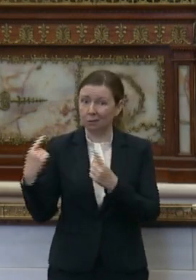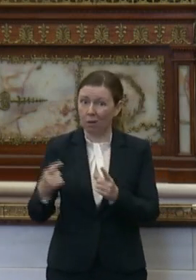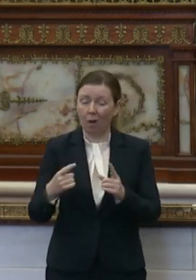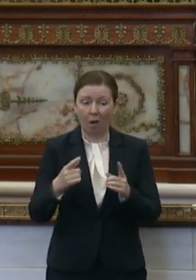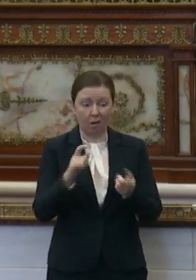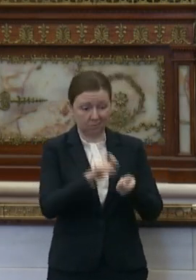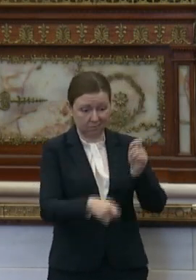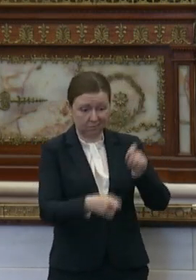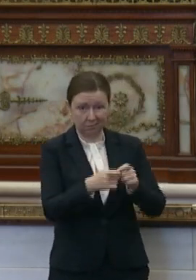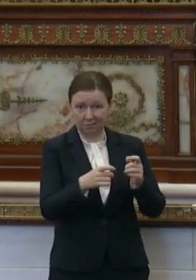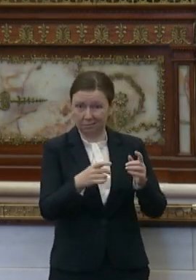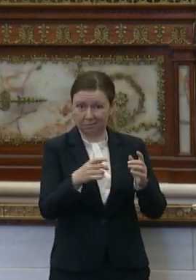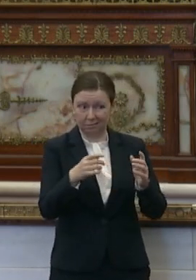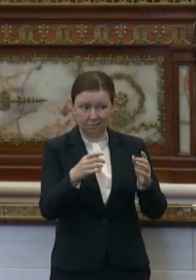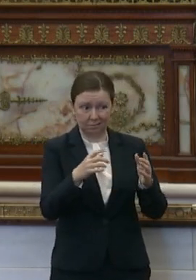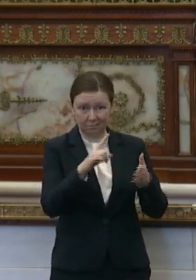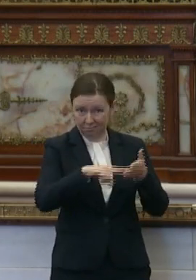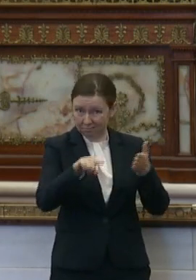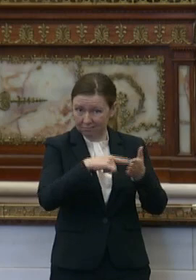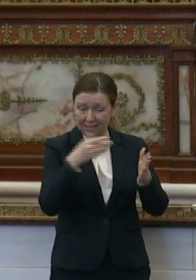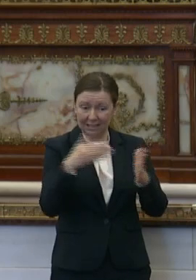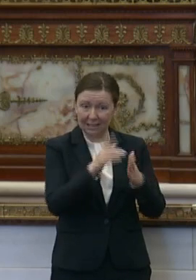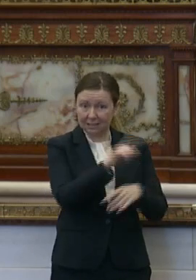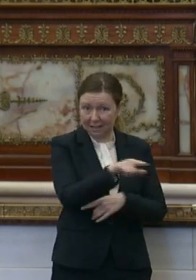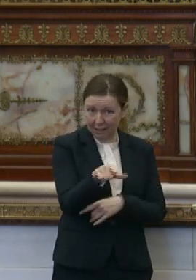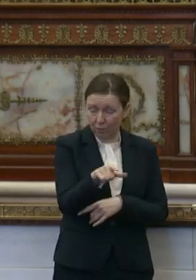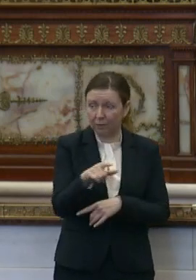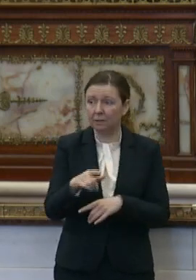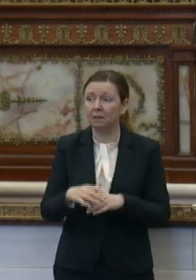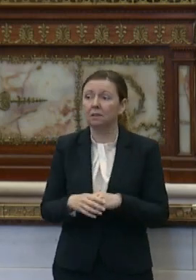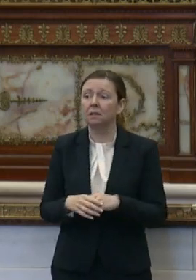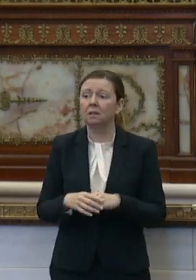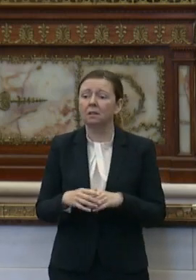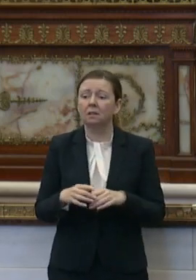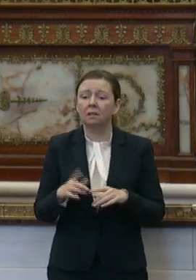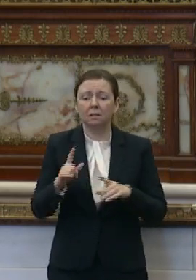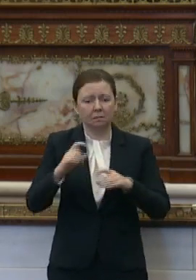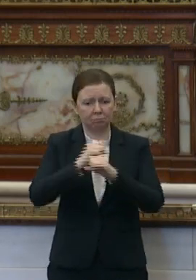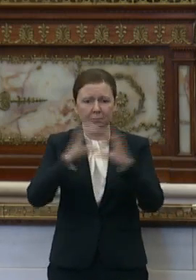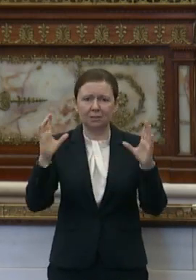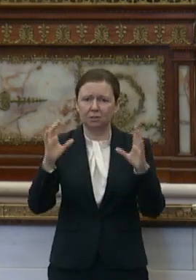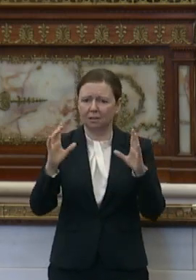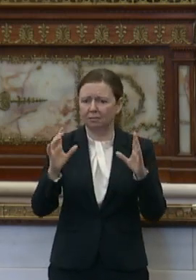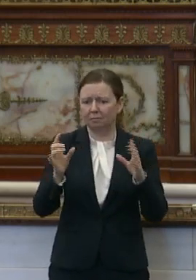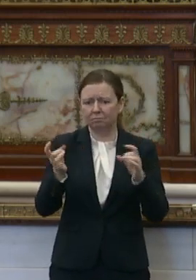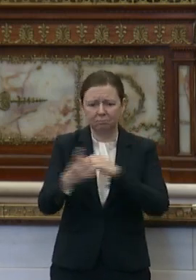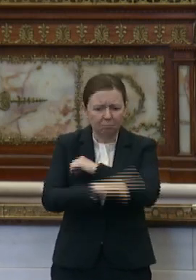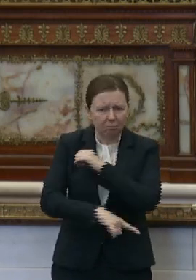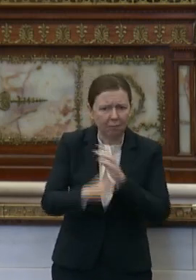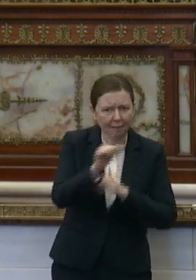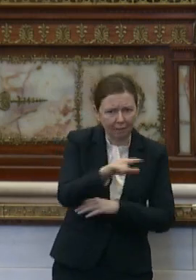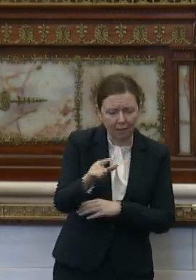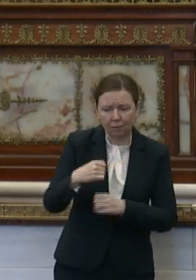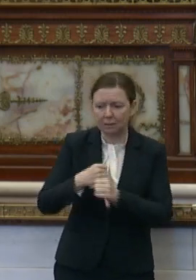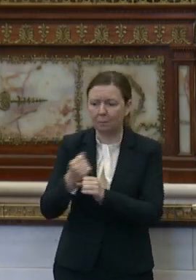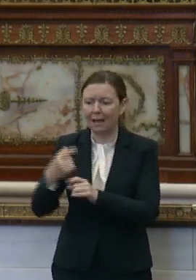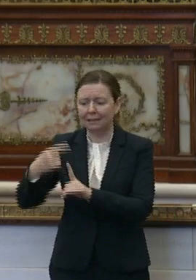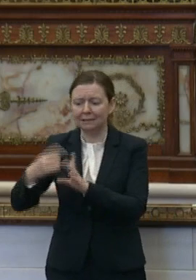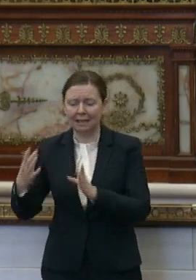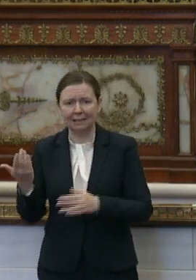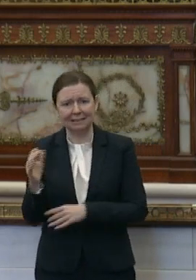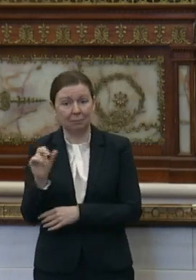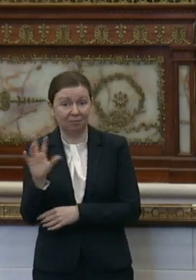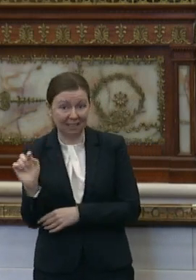landlord and previous tenants, a testimony before council painted pictures of rapacious landlords and victimized tenants, not